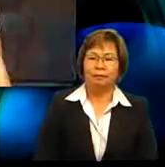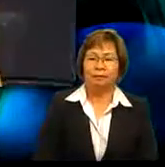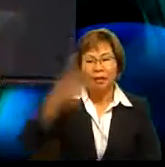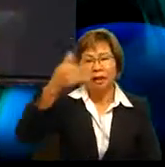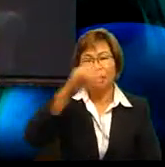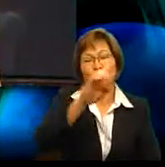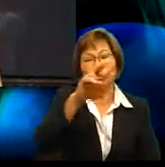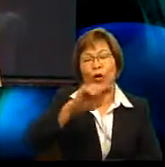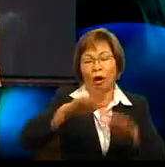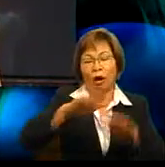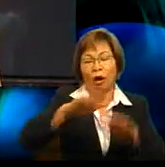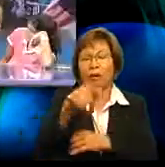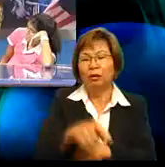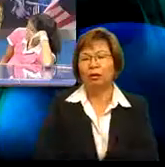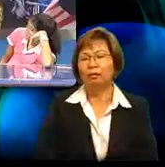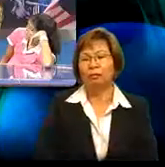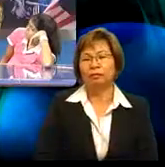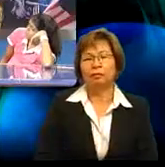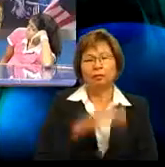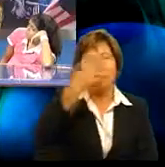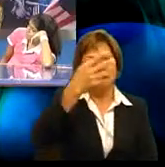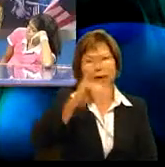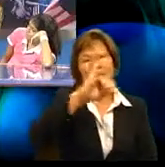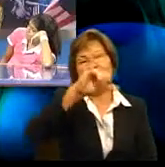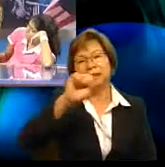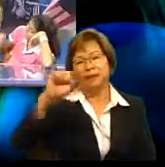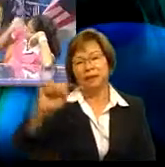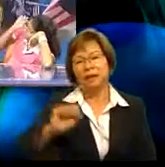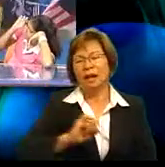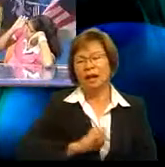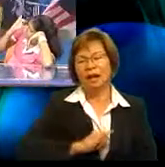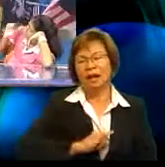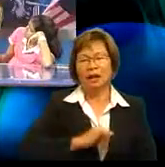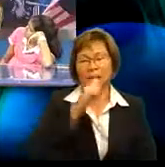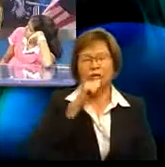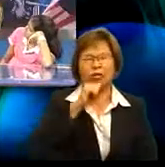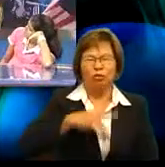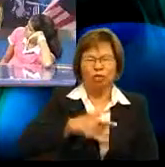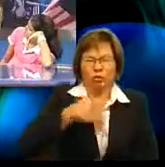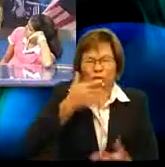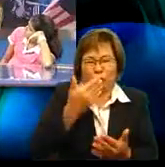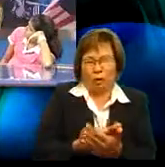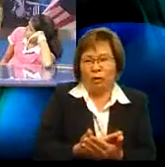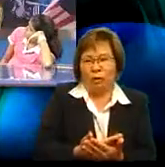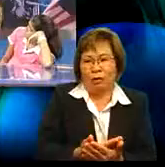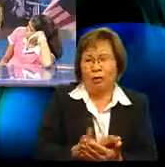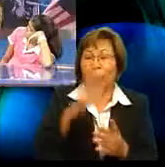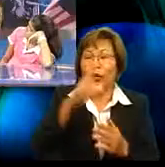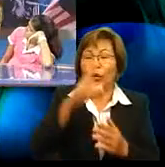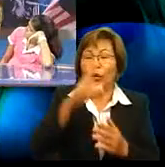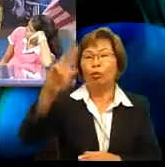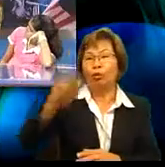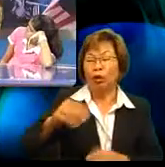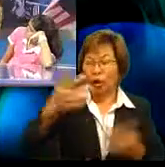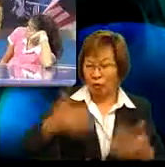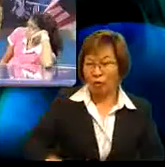Hi Muna, how are you? Hi Skandar, I'm not feeling that well. I think I'm having a fever. Oh no, have you taken any medication or